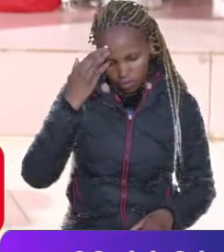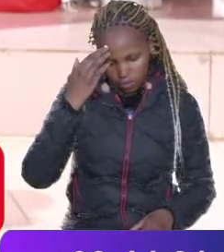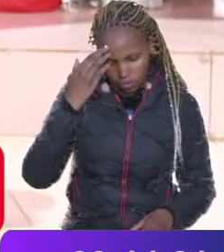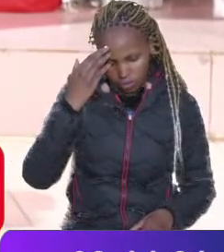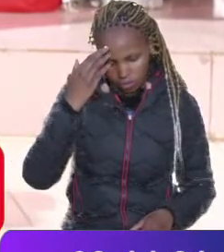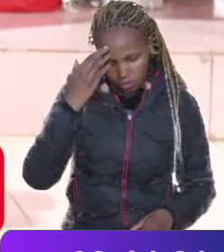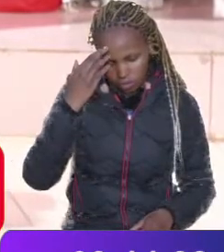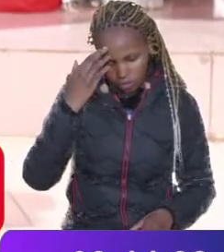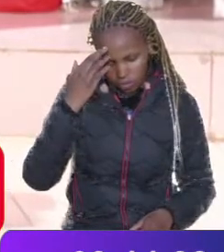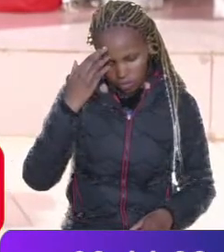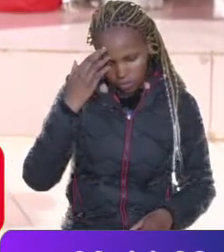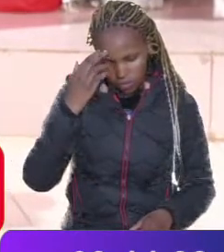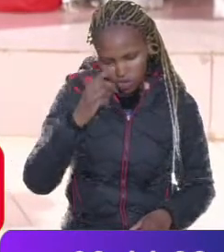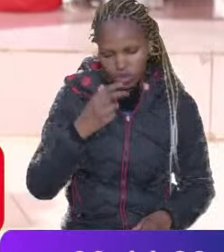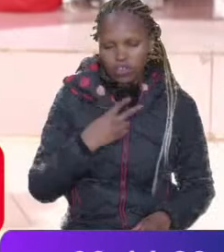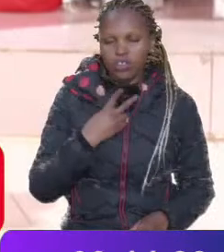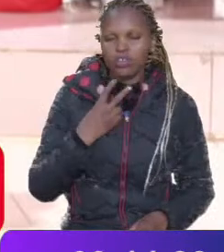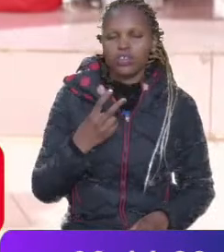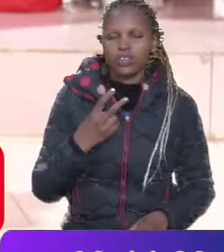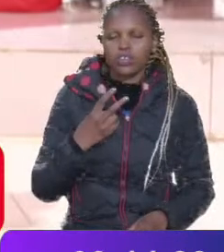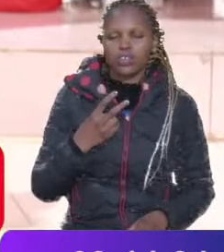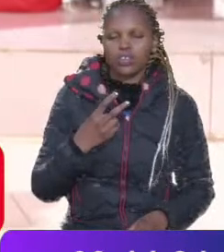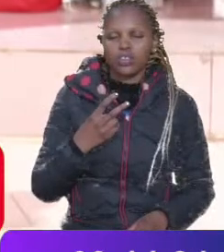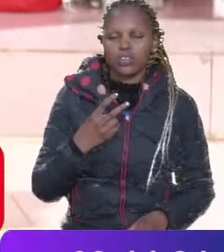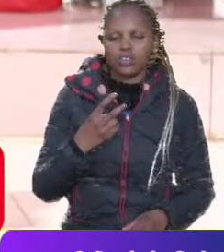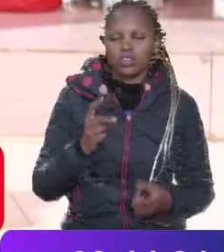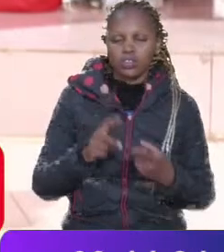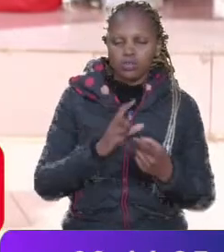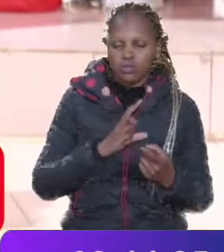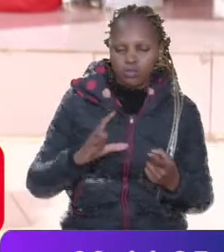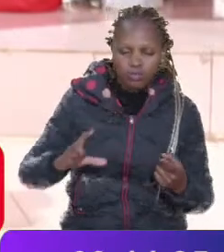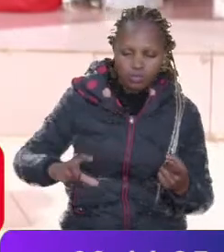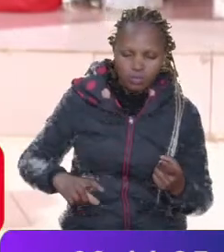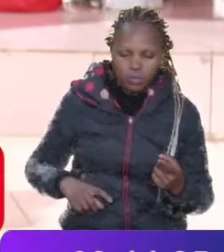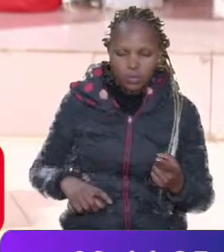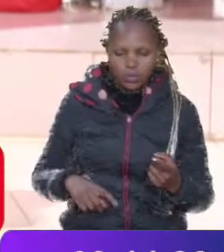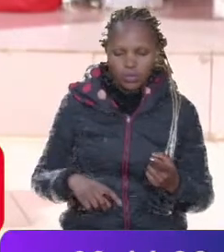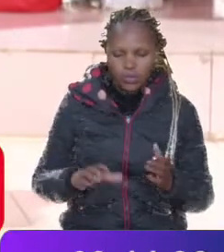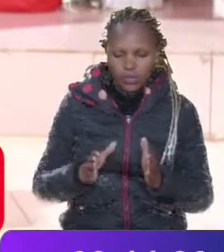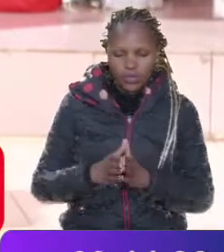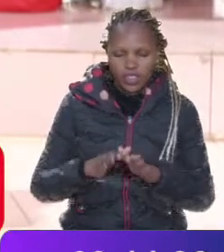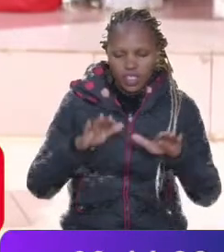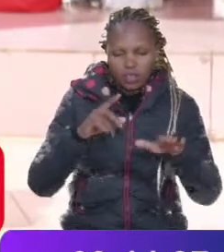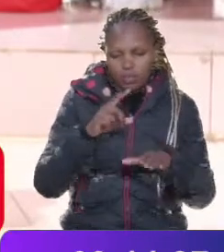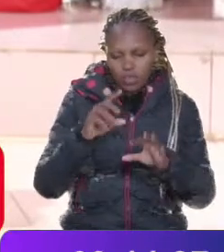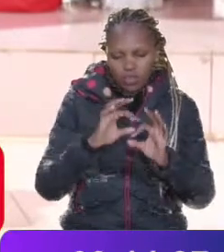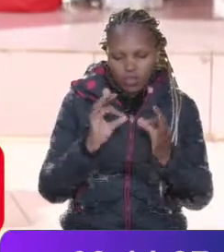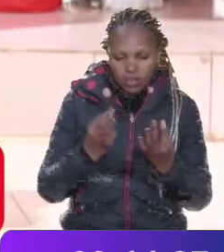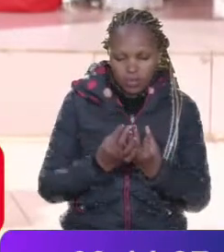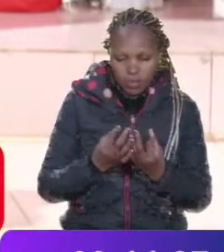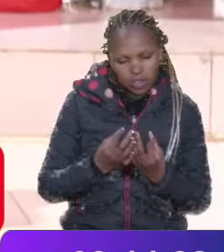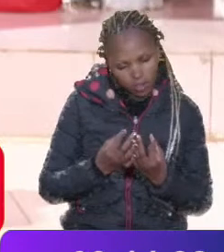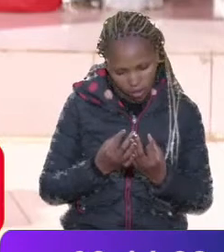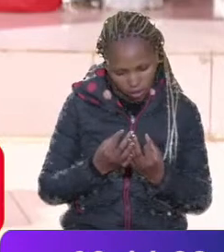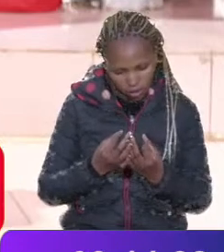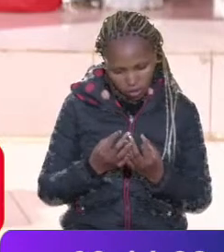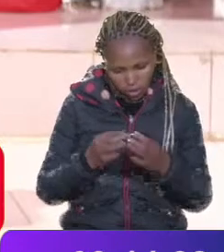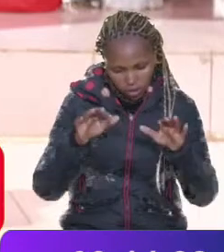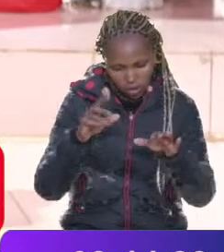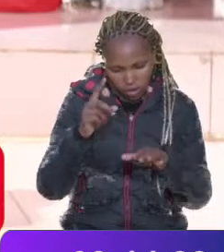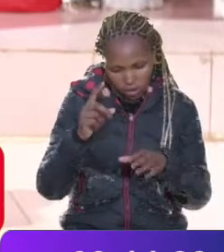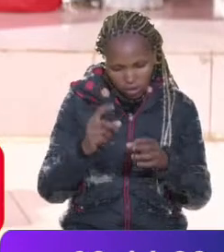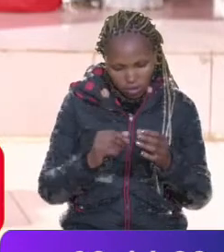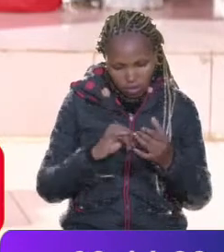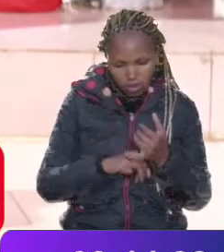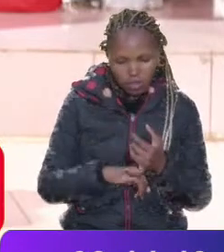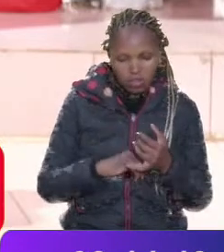just raise a voice to the Lord and commit your family, commit your